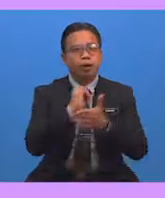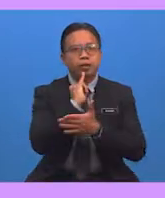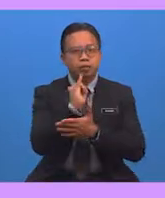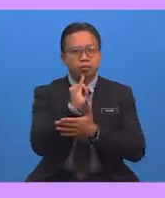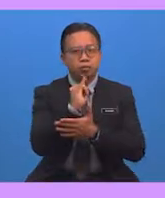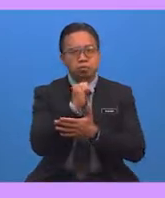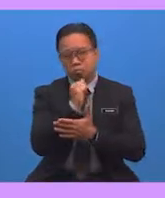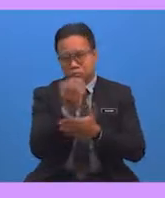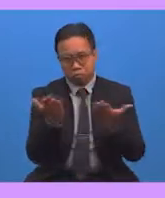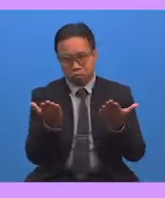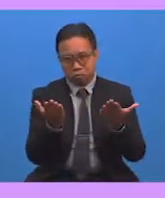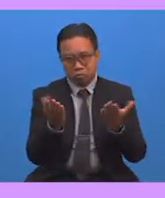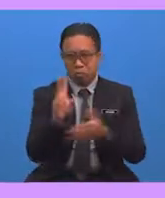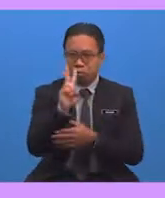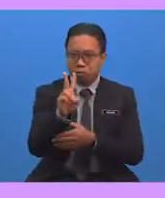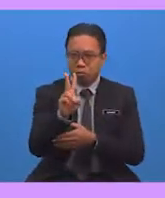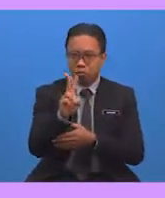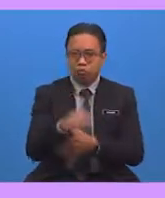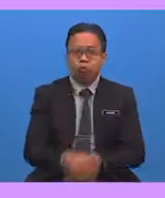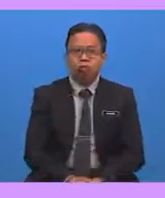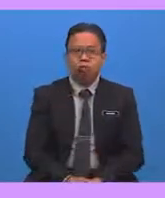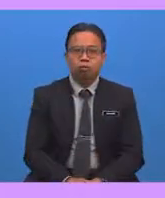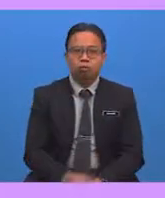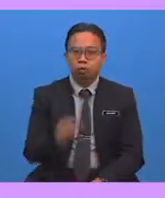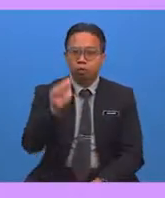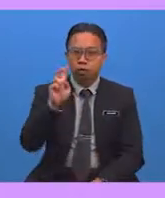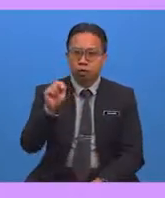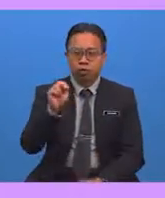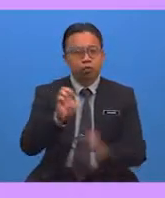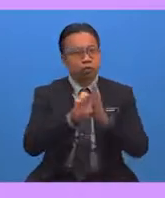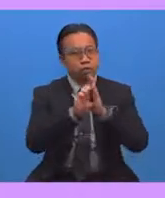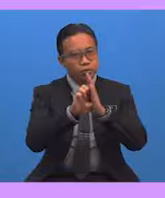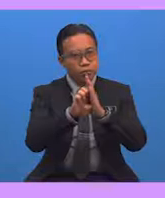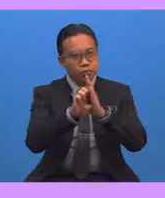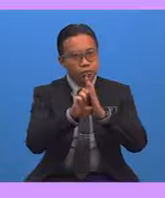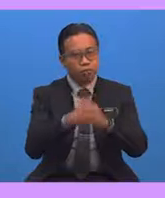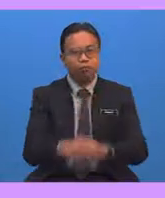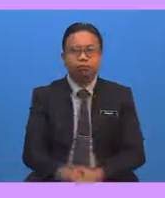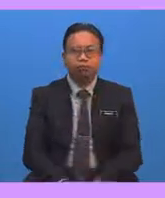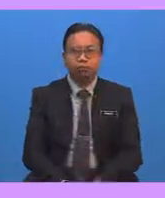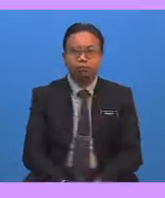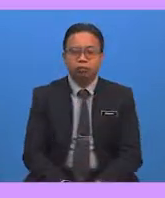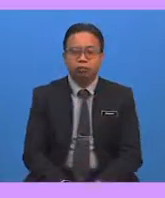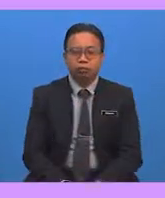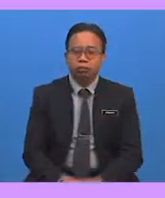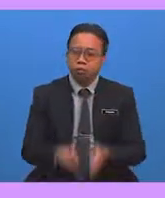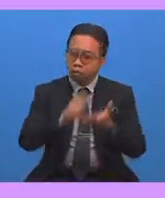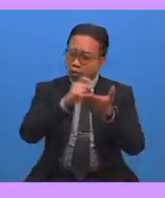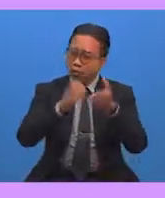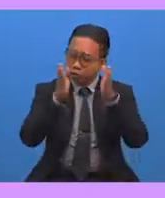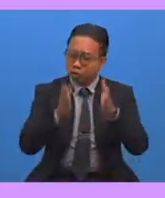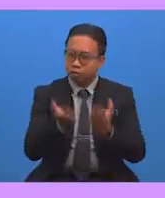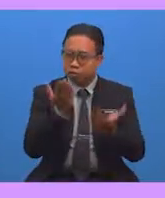isn't. 2. An intriguing example. For this topic, the writer may